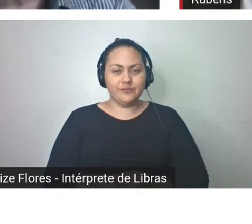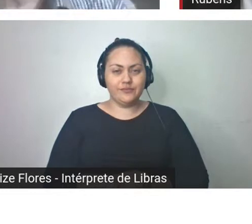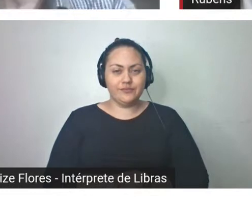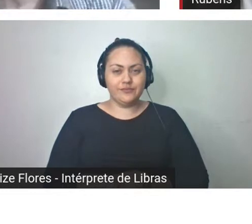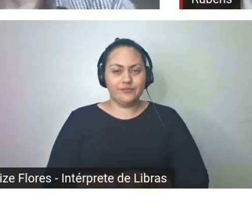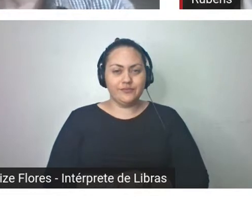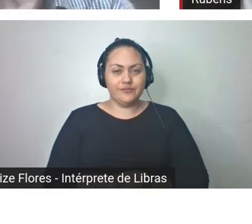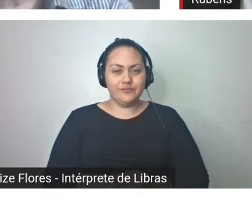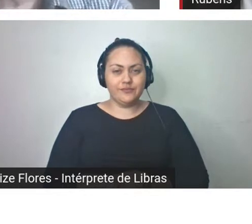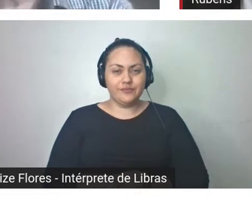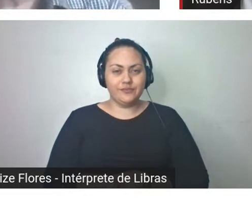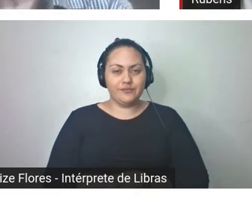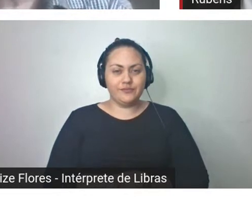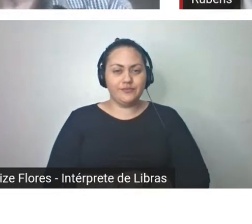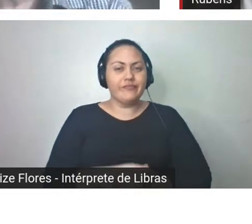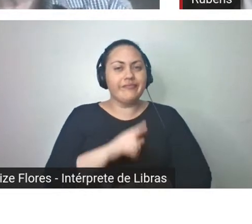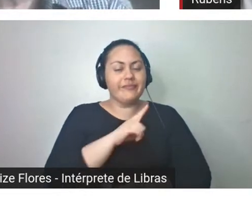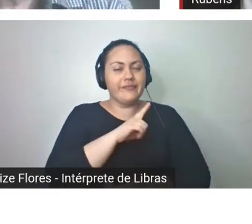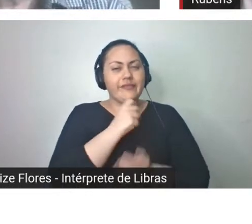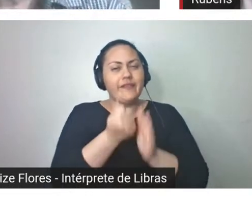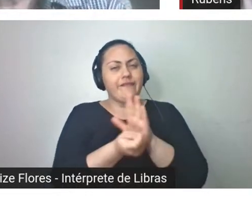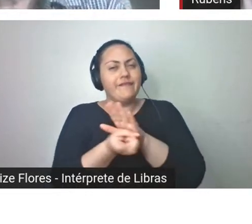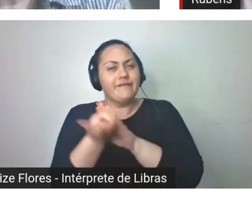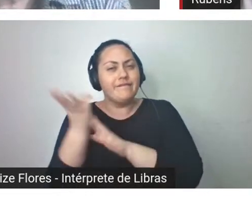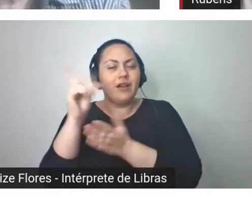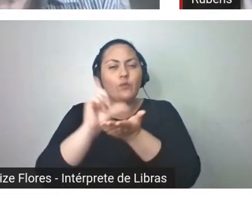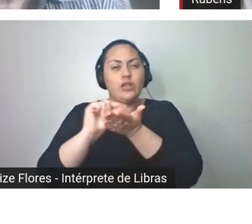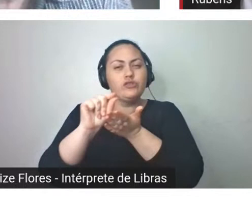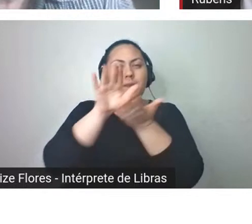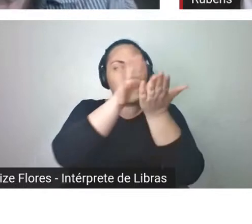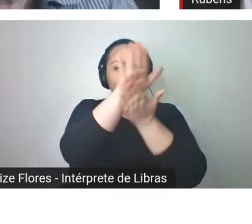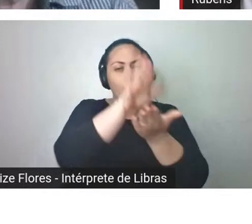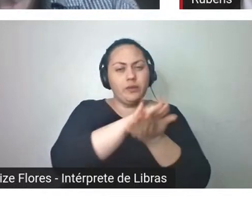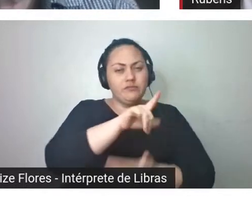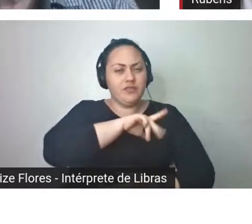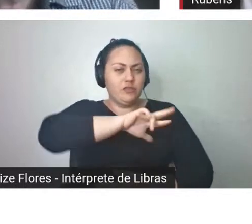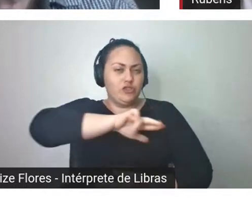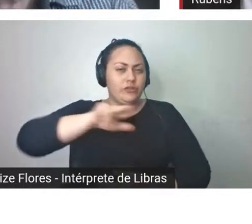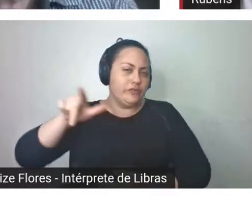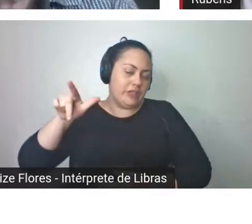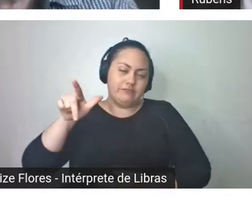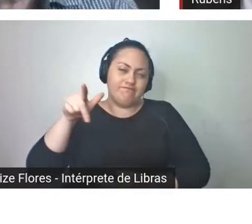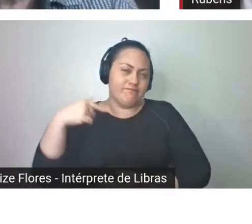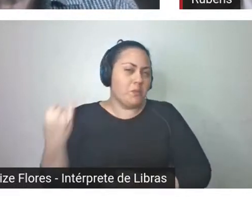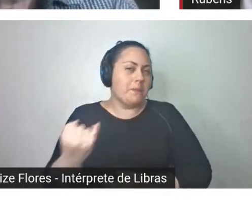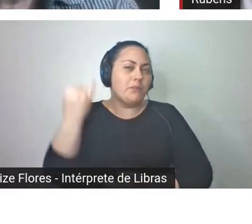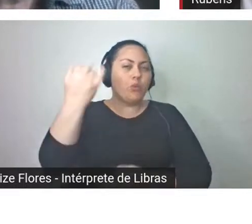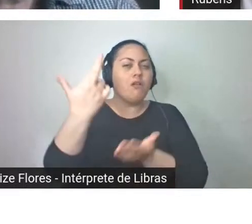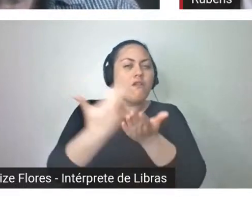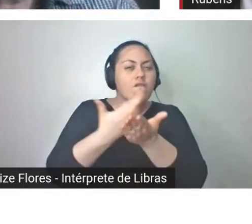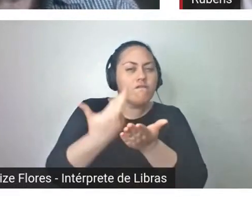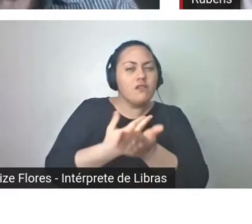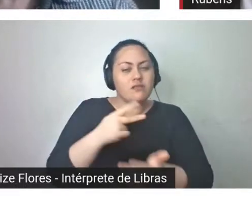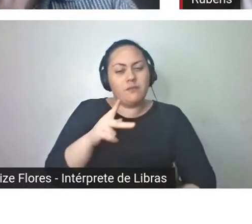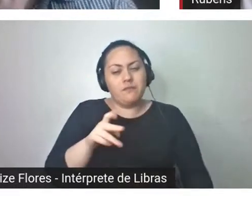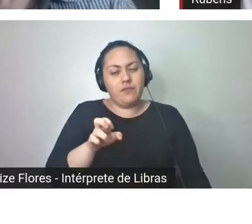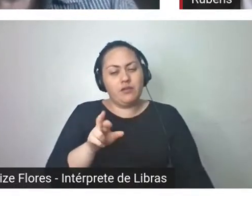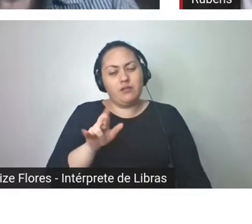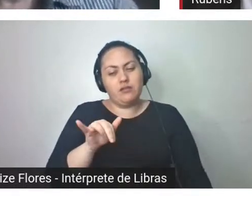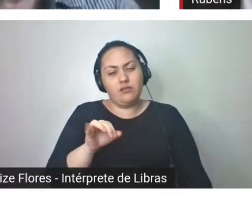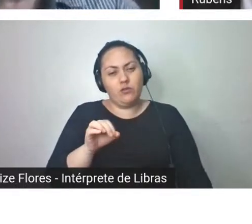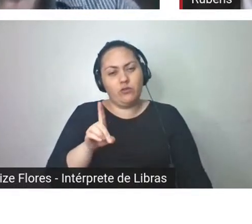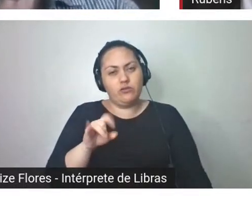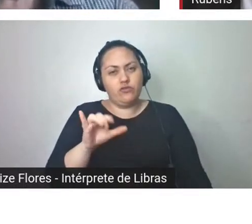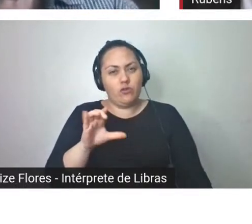Além de dezenas de artigos publicados nos mais importantes periódicos, apart from dozens